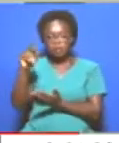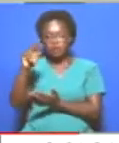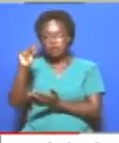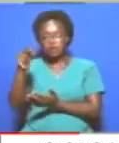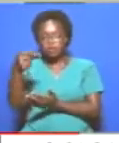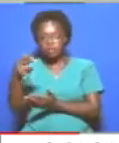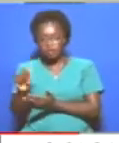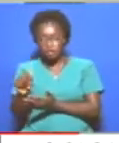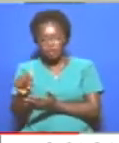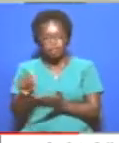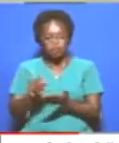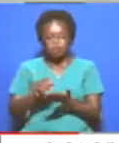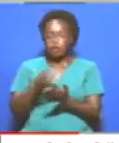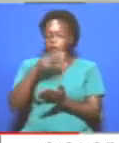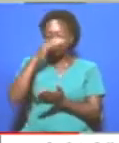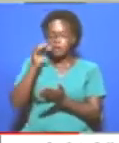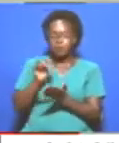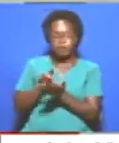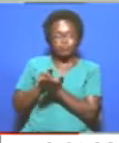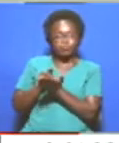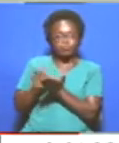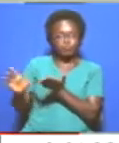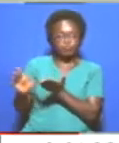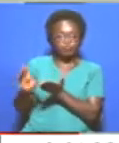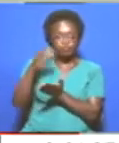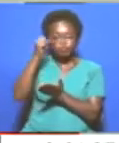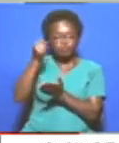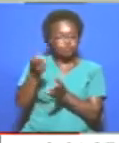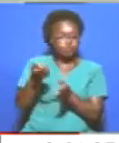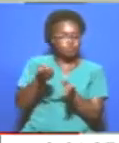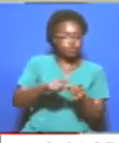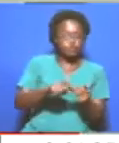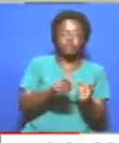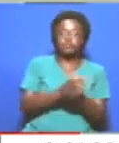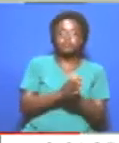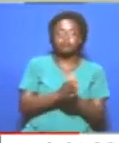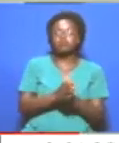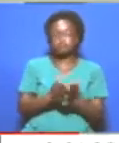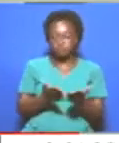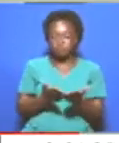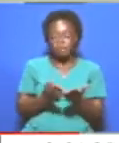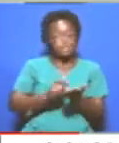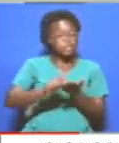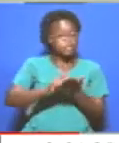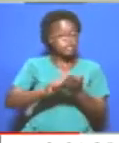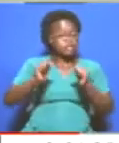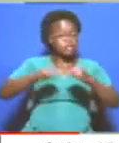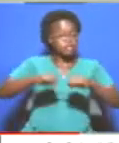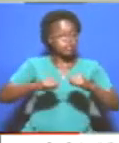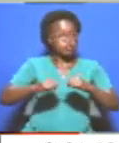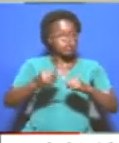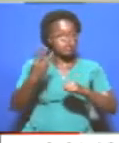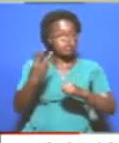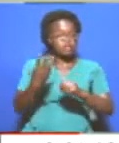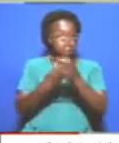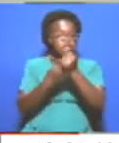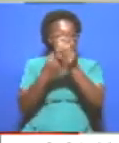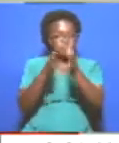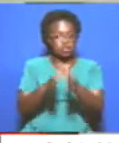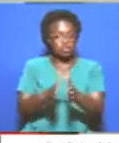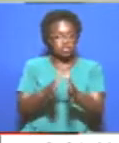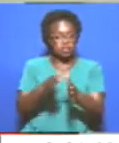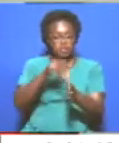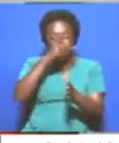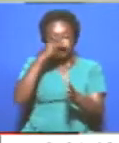Musalia Mudavadi to join Deputy President William Ruto. Karua signed a deal with the three principals of the alliance, Kalonzo